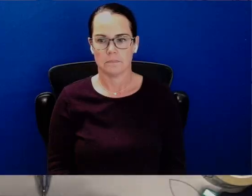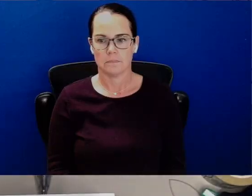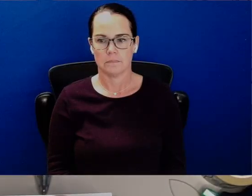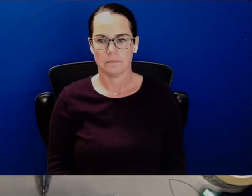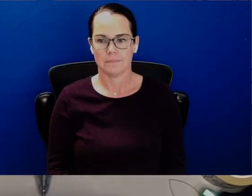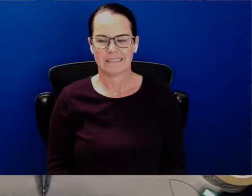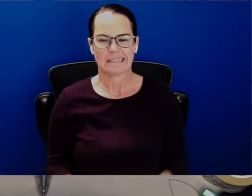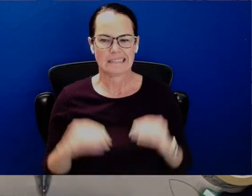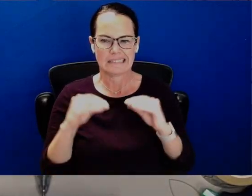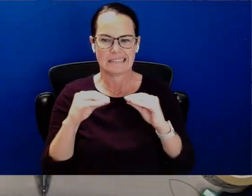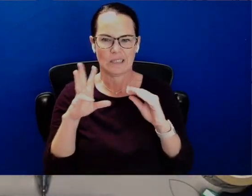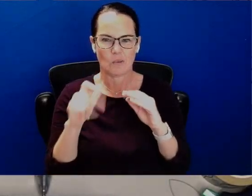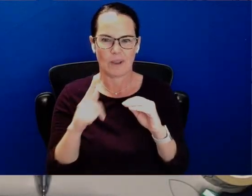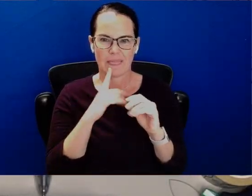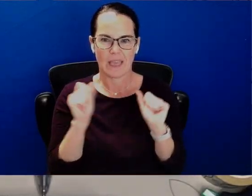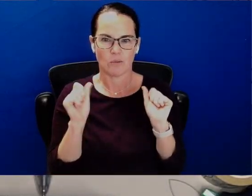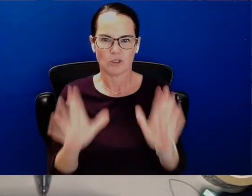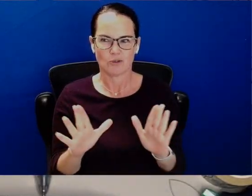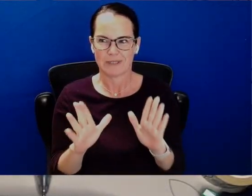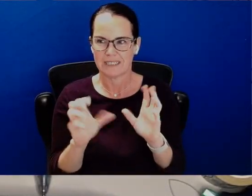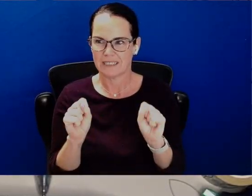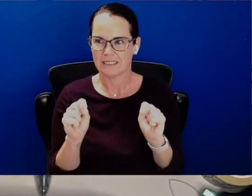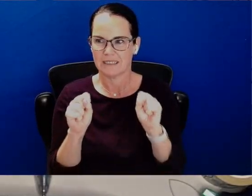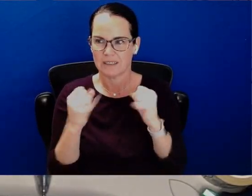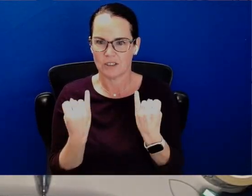Oh, well, that was swell, Sanjay.